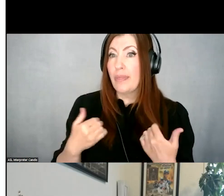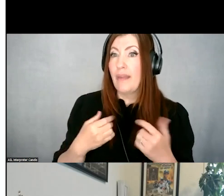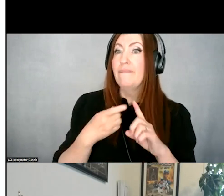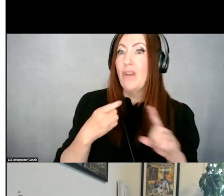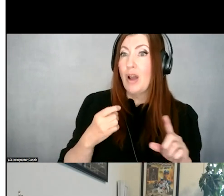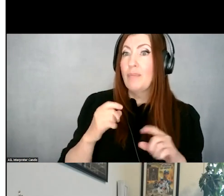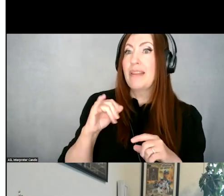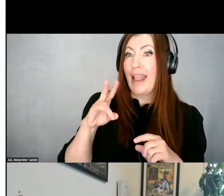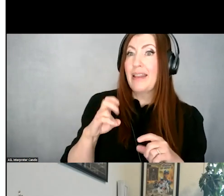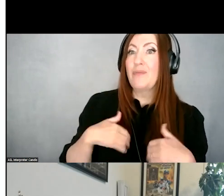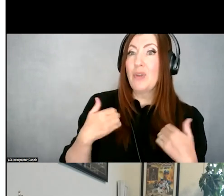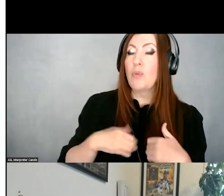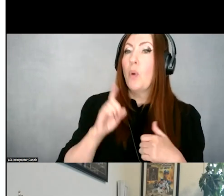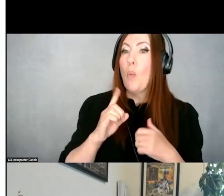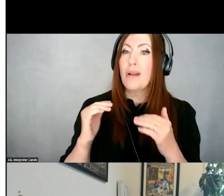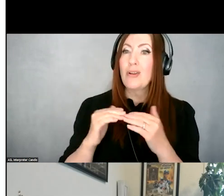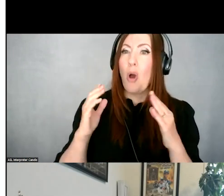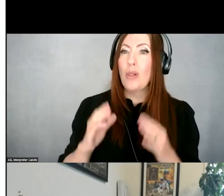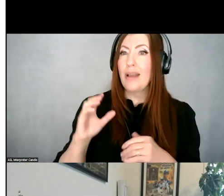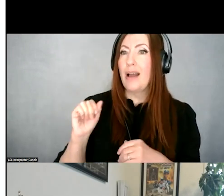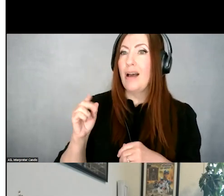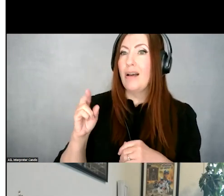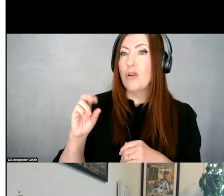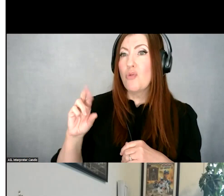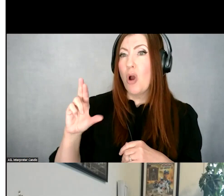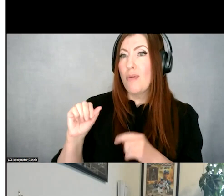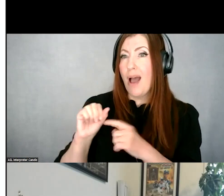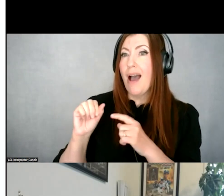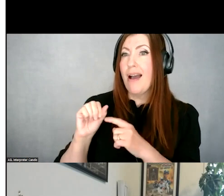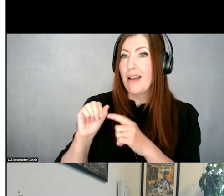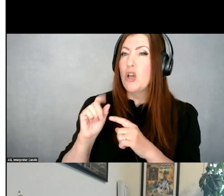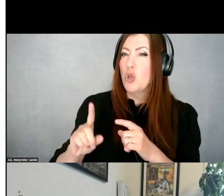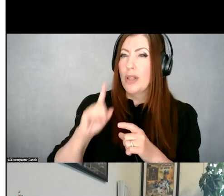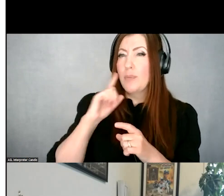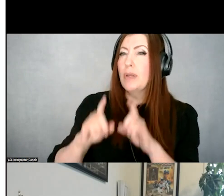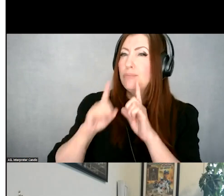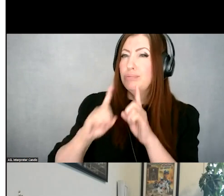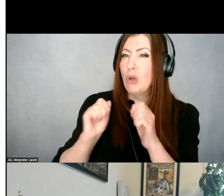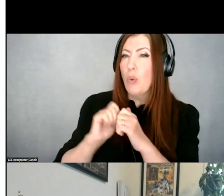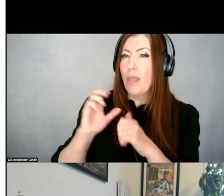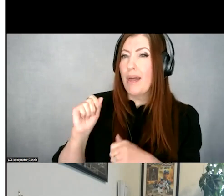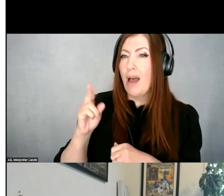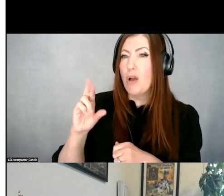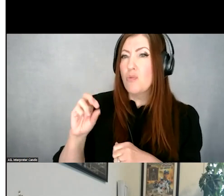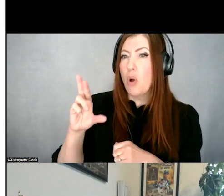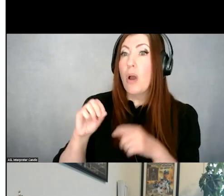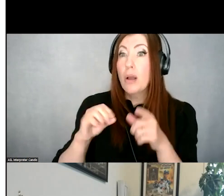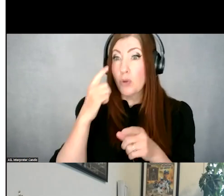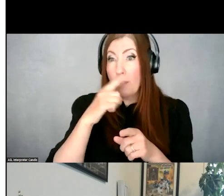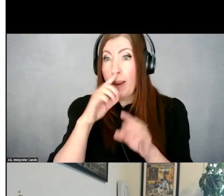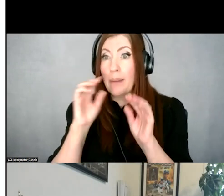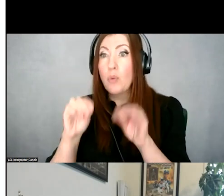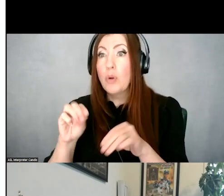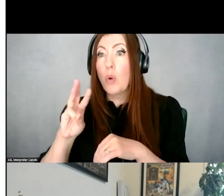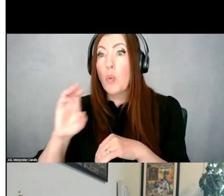name is Aurora. So sometimes you'll hear me talk to Aurora. So Aurora, if you could please drop in the We Are Native